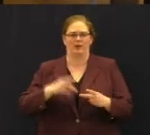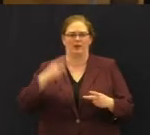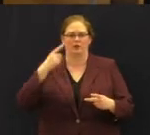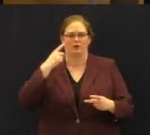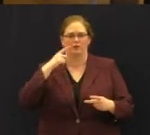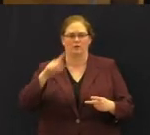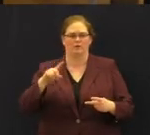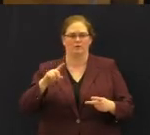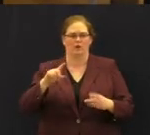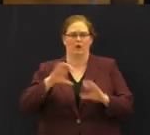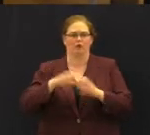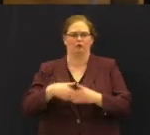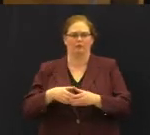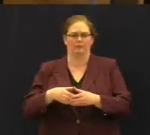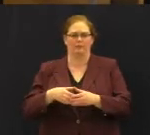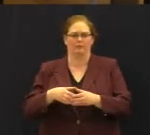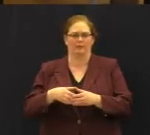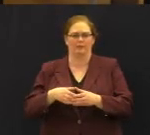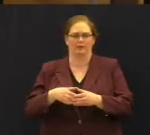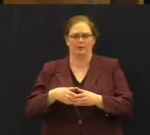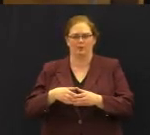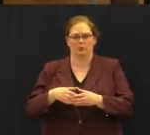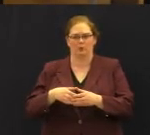group as to.